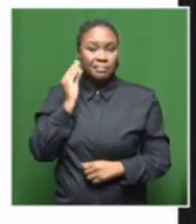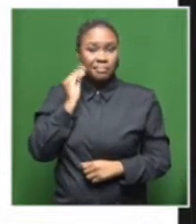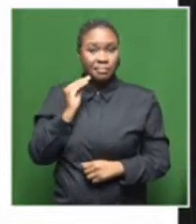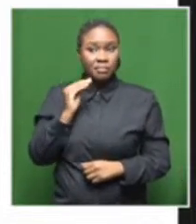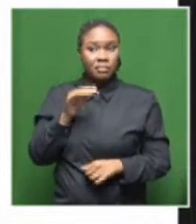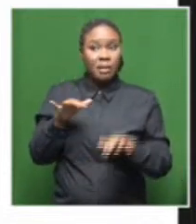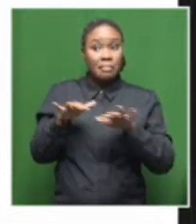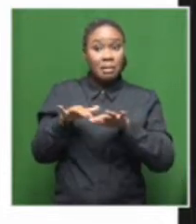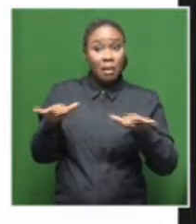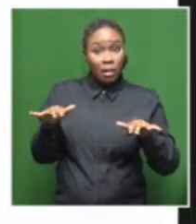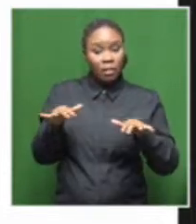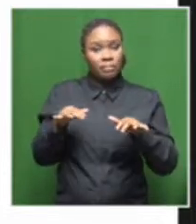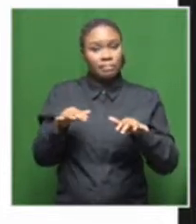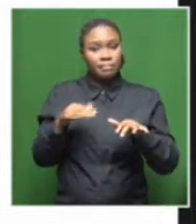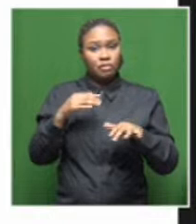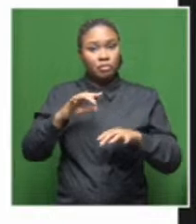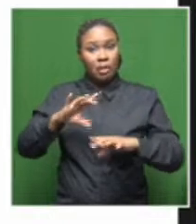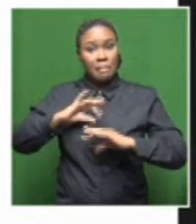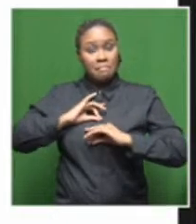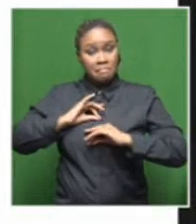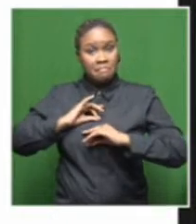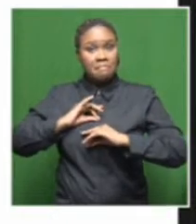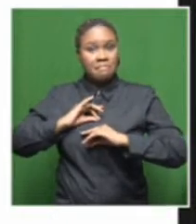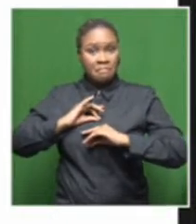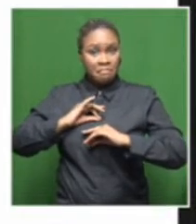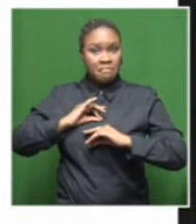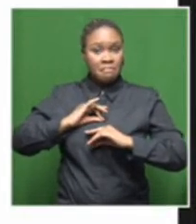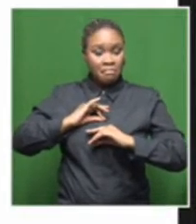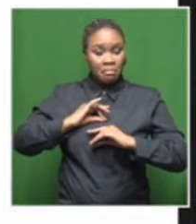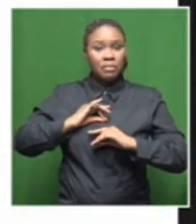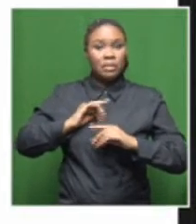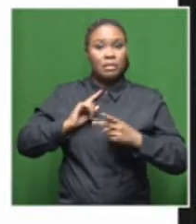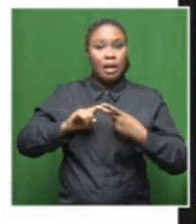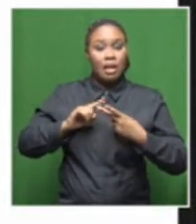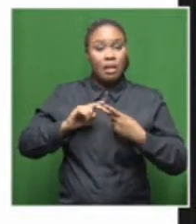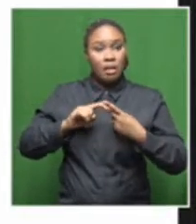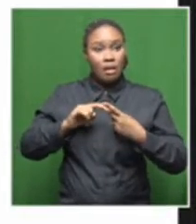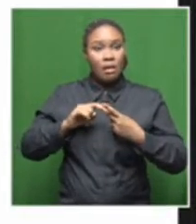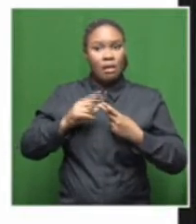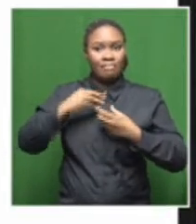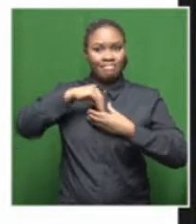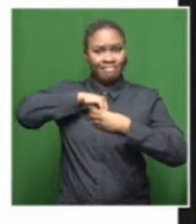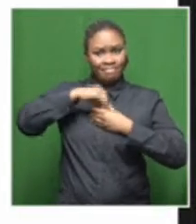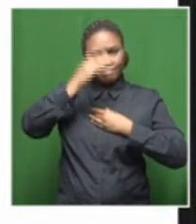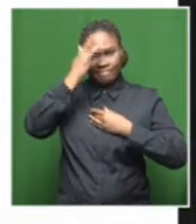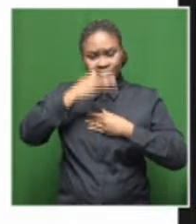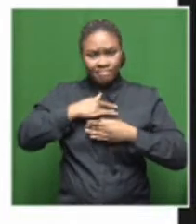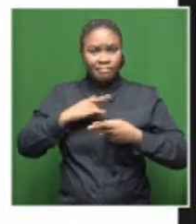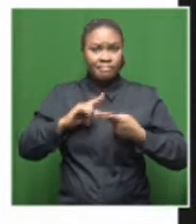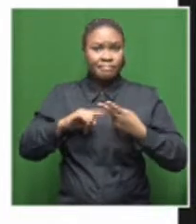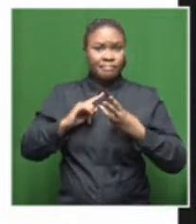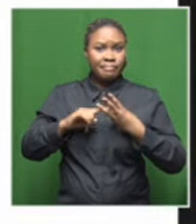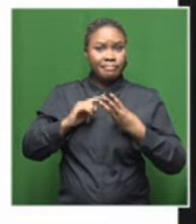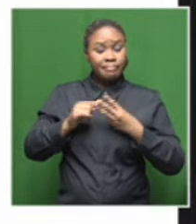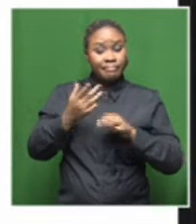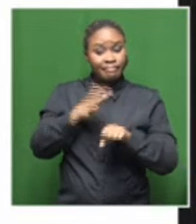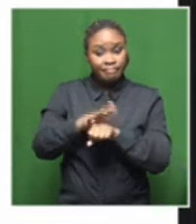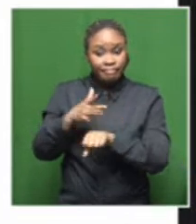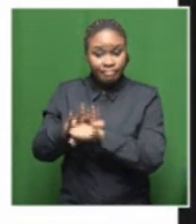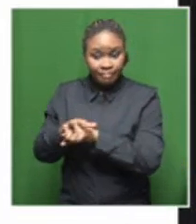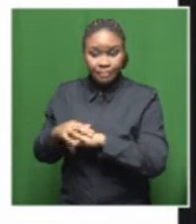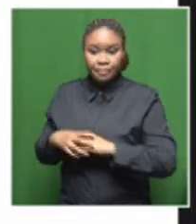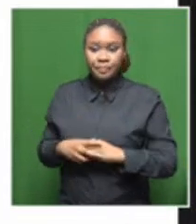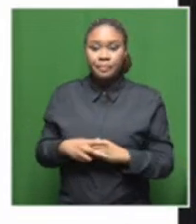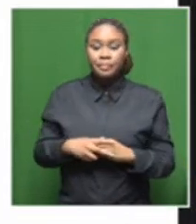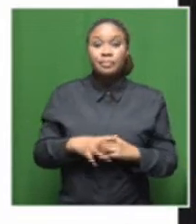patients admitted with COVID-19 and their comorbidities and risk factors for mortality. Amongst patients who we did have data on